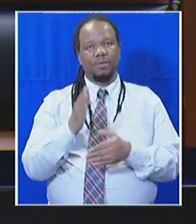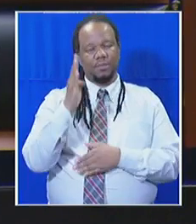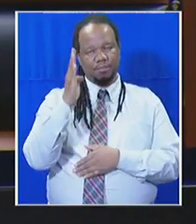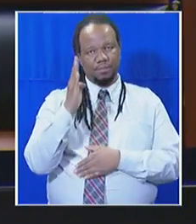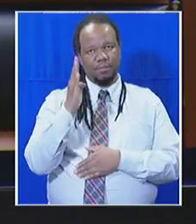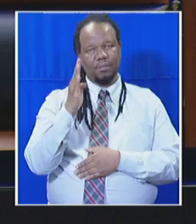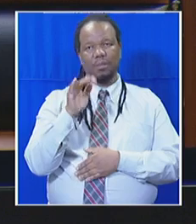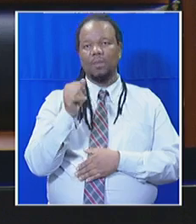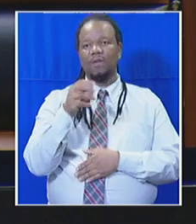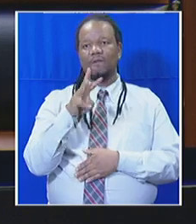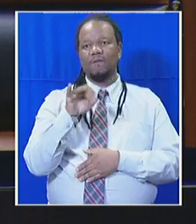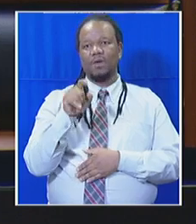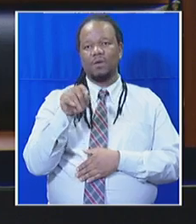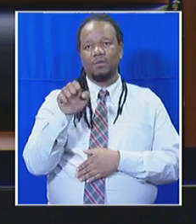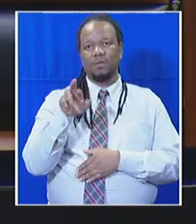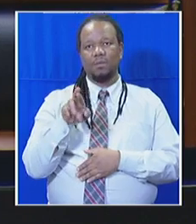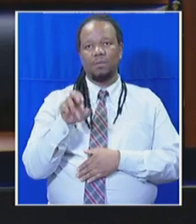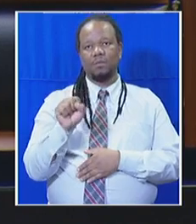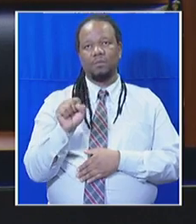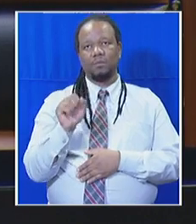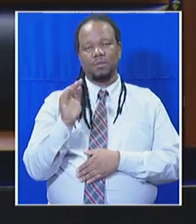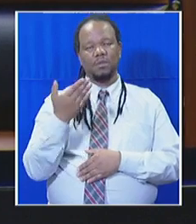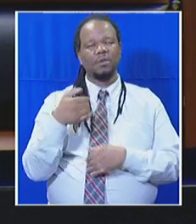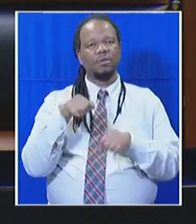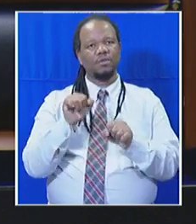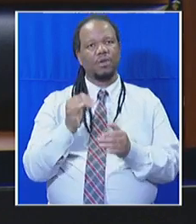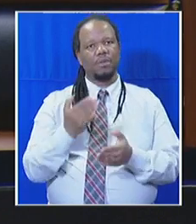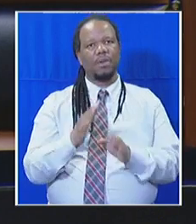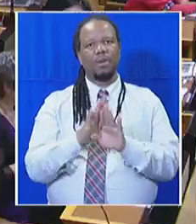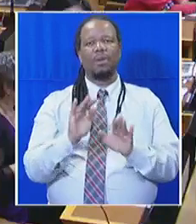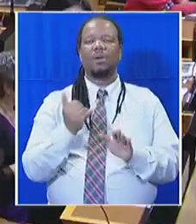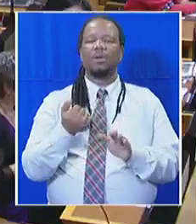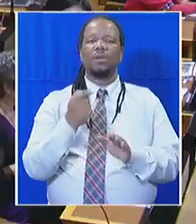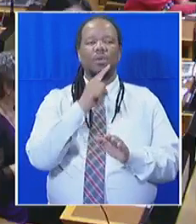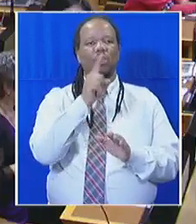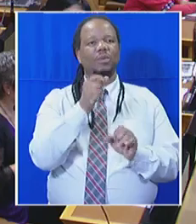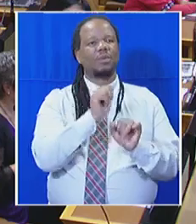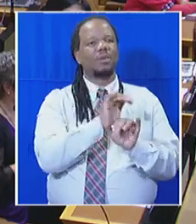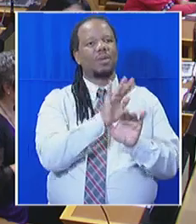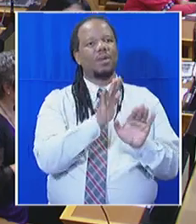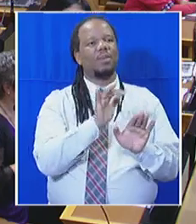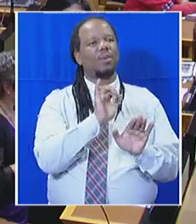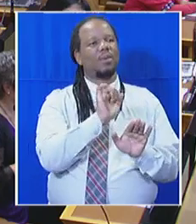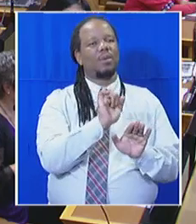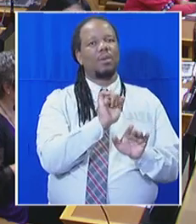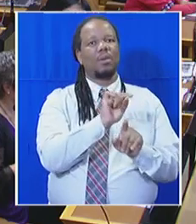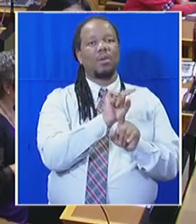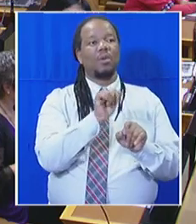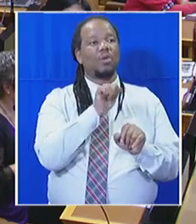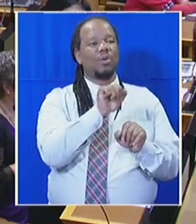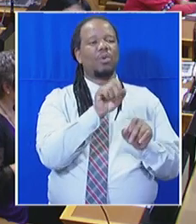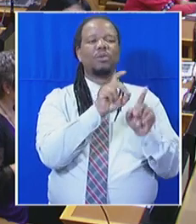Honorable Waters. may I address you? Thank you. Chairperson, the question is quite clear. It says what steps have been taken by her